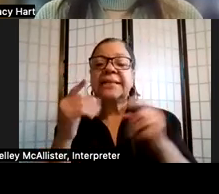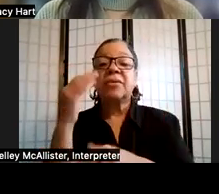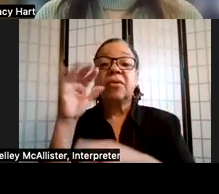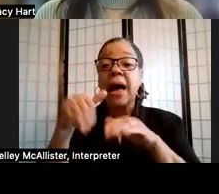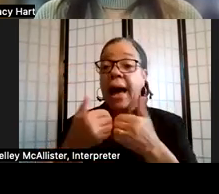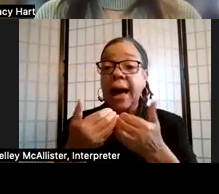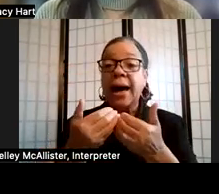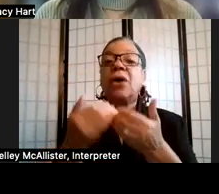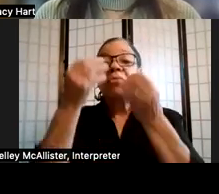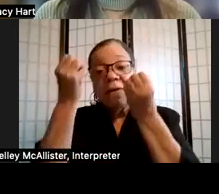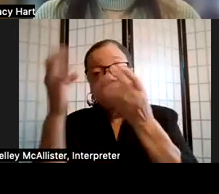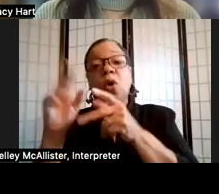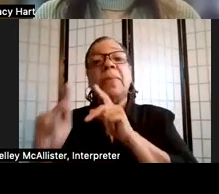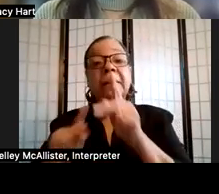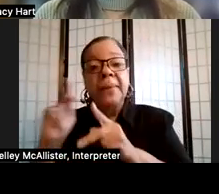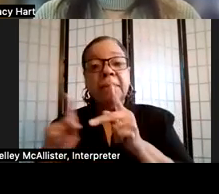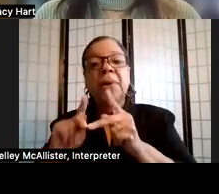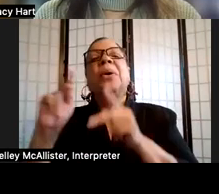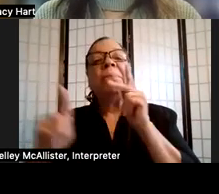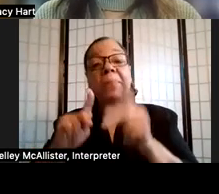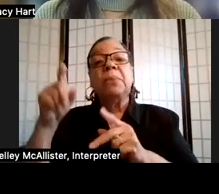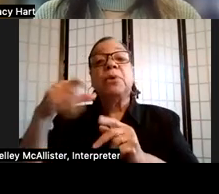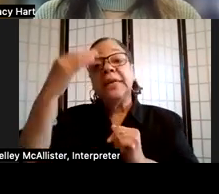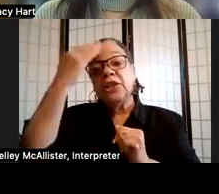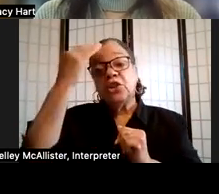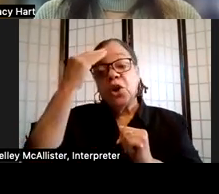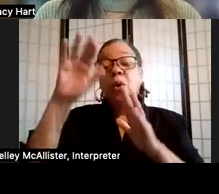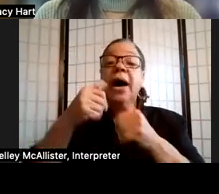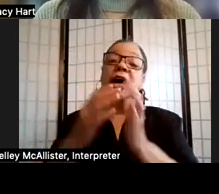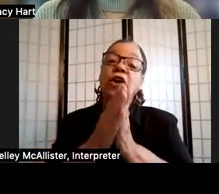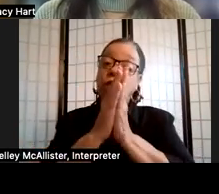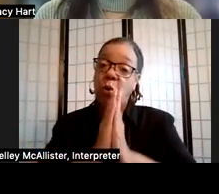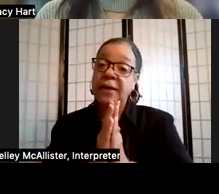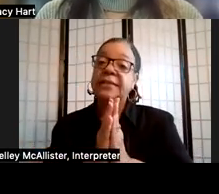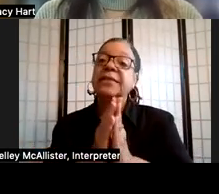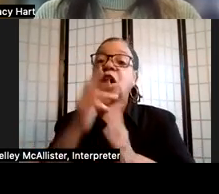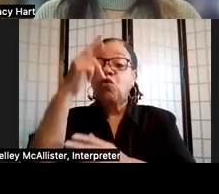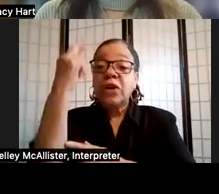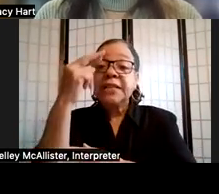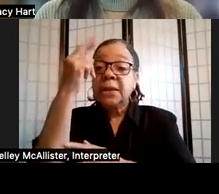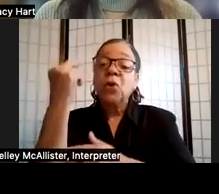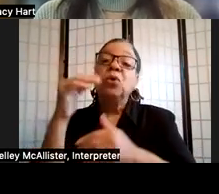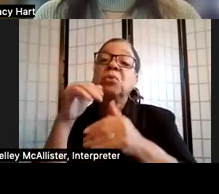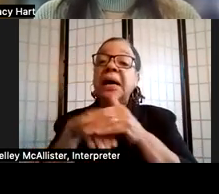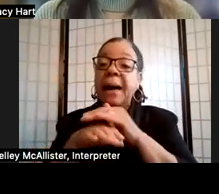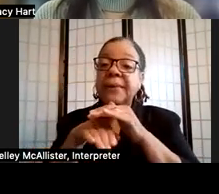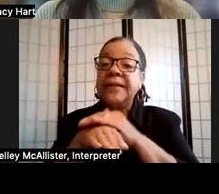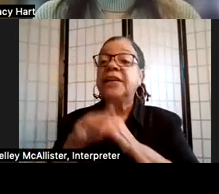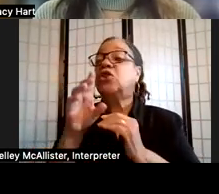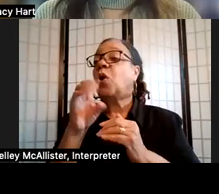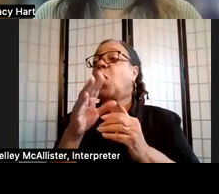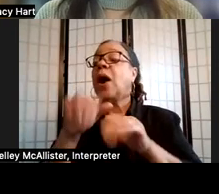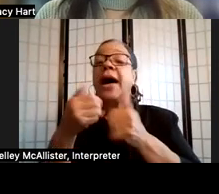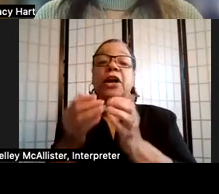the public. People need to know, again, how to request a reasonable modification or sign language